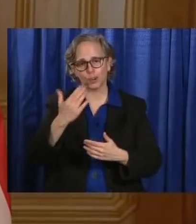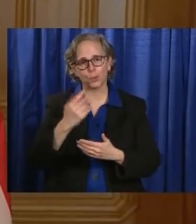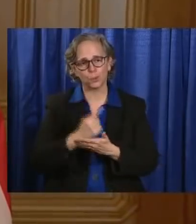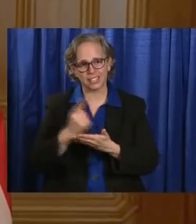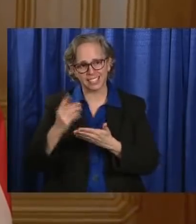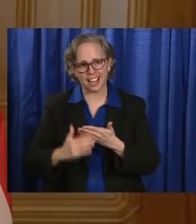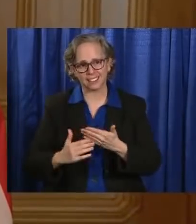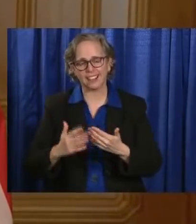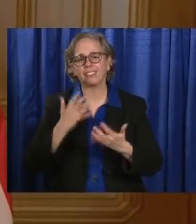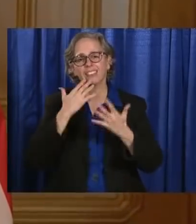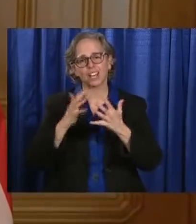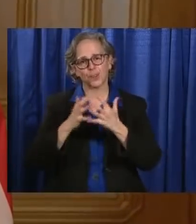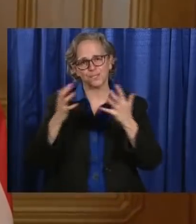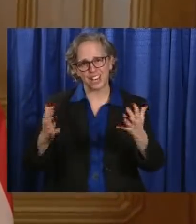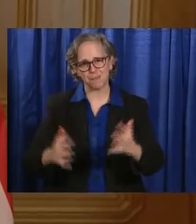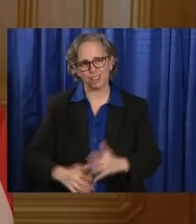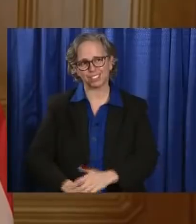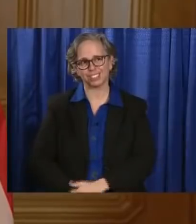you very much.